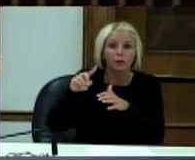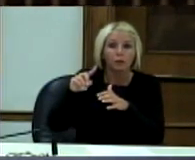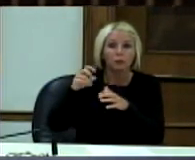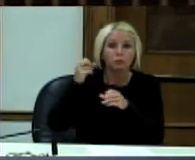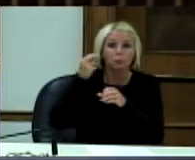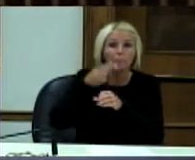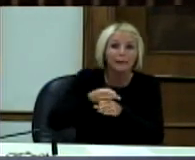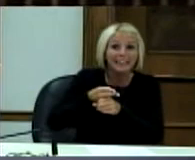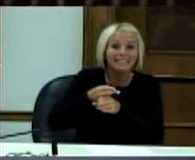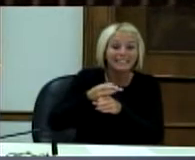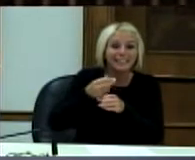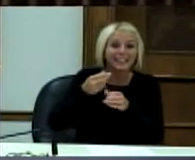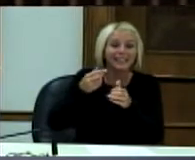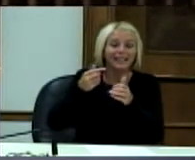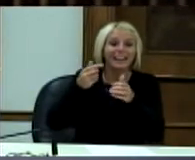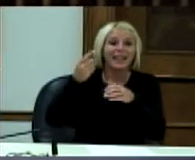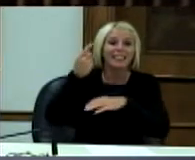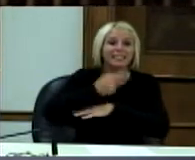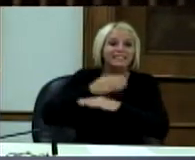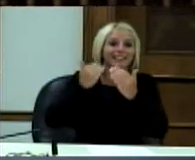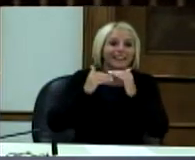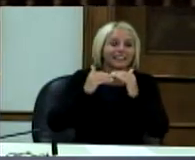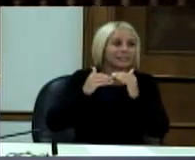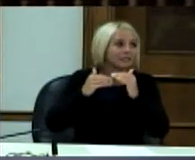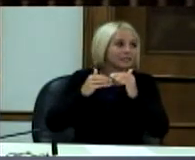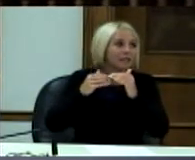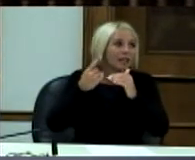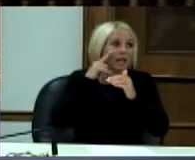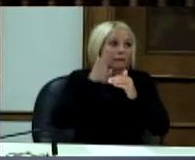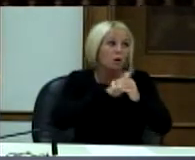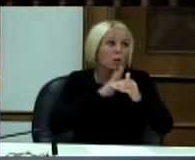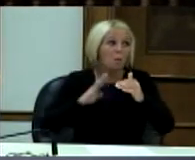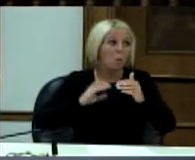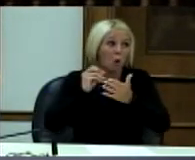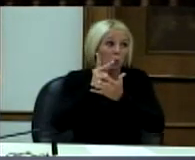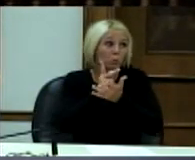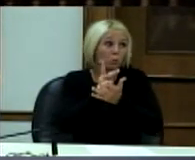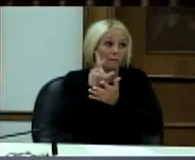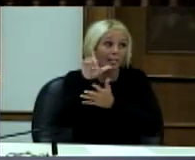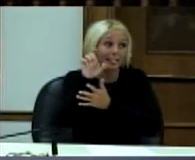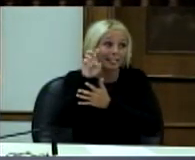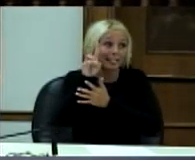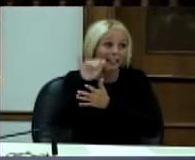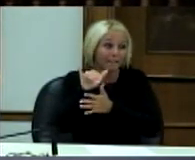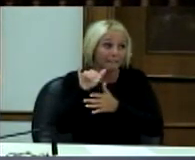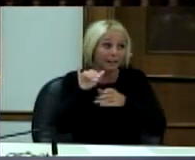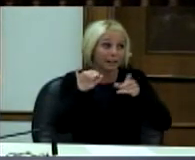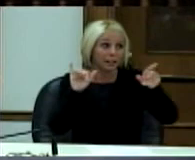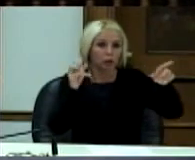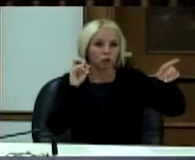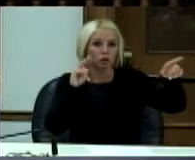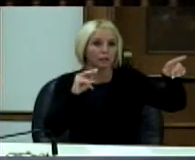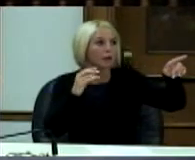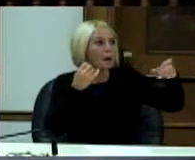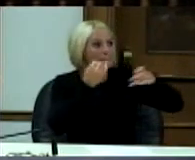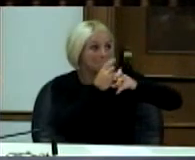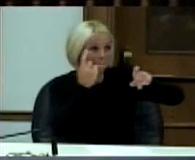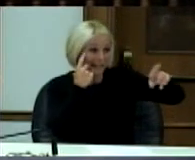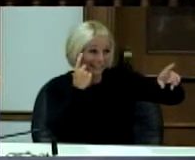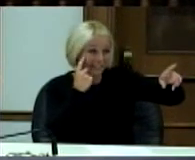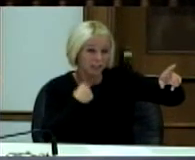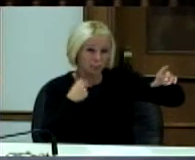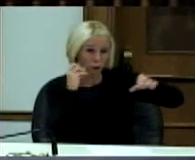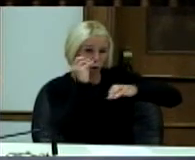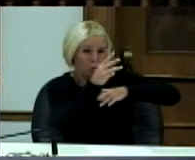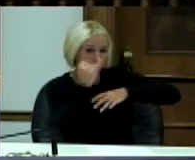to meet the deadlines. Actually, that's for the board approved levy, that we would need that piece in Yeah. there. Would it make sense, I'm